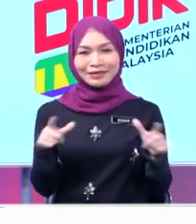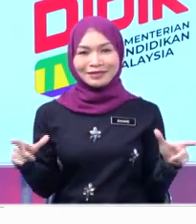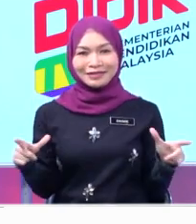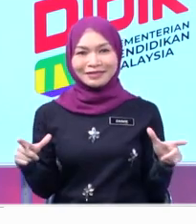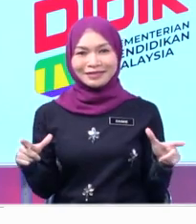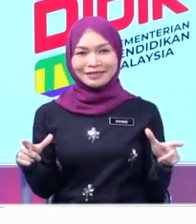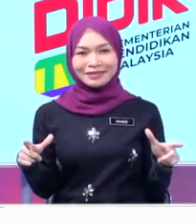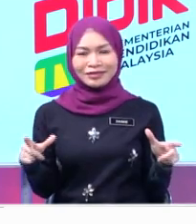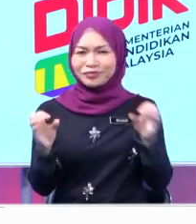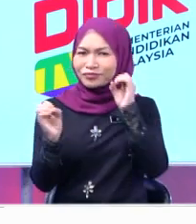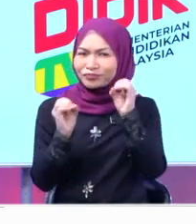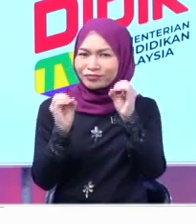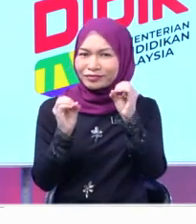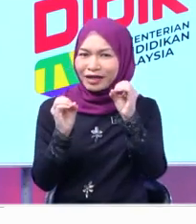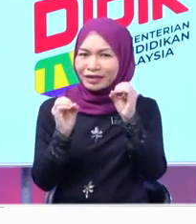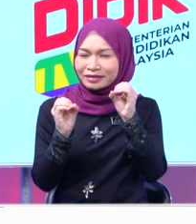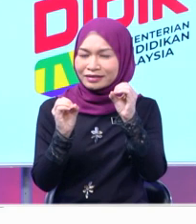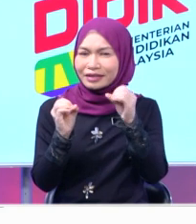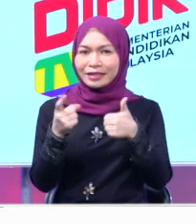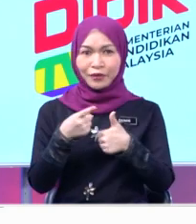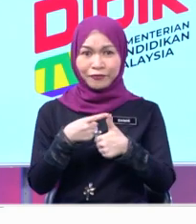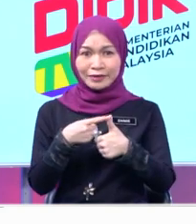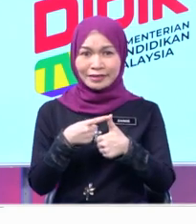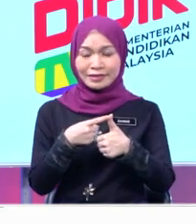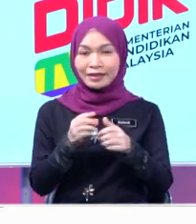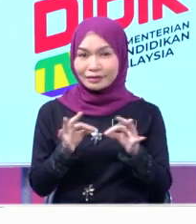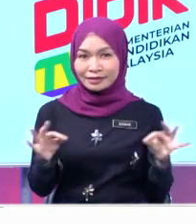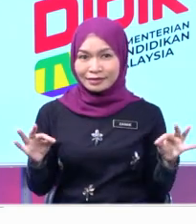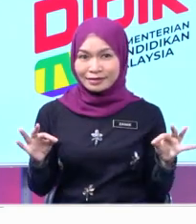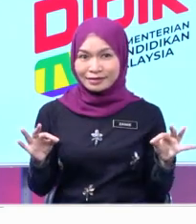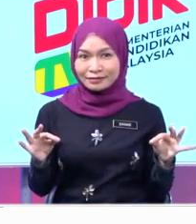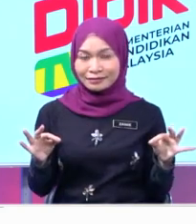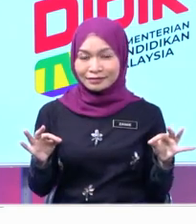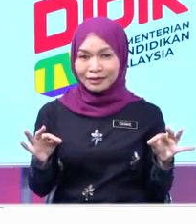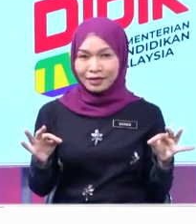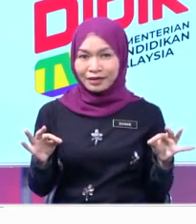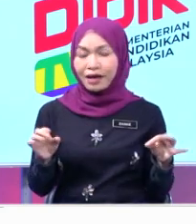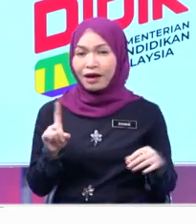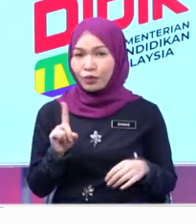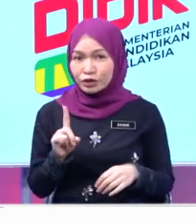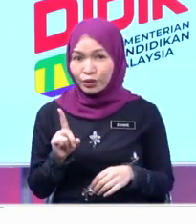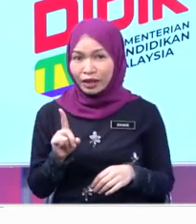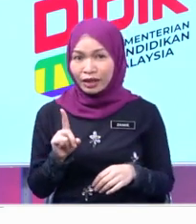missing in the first sentence? That's it, grandma. Which punctuation is missing?